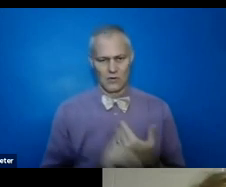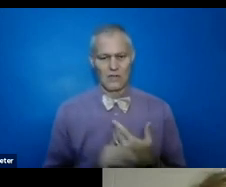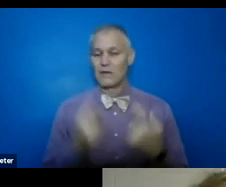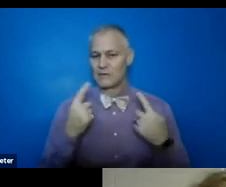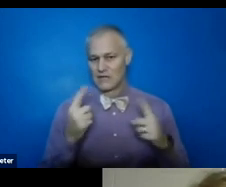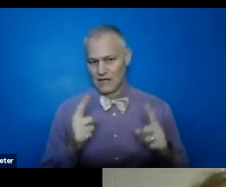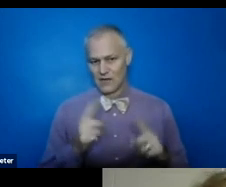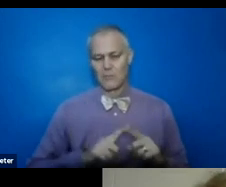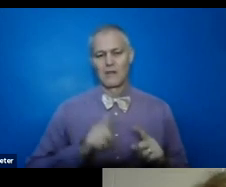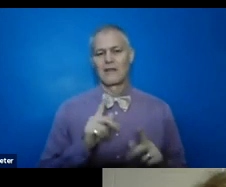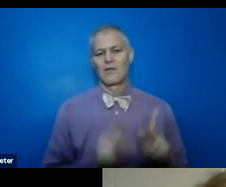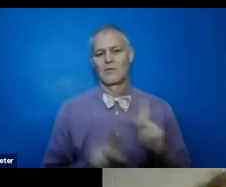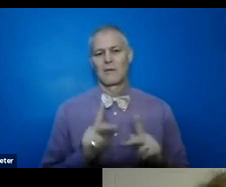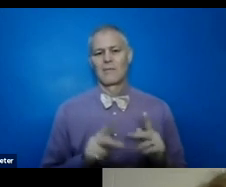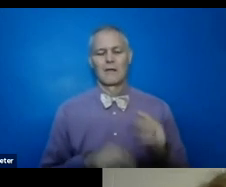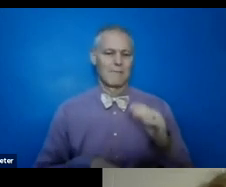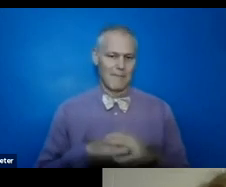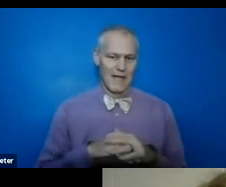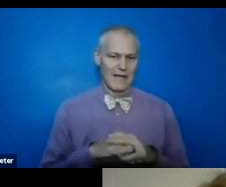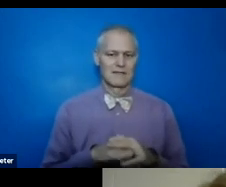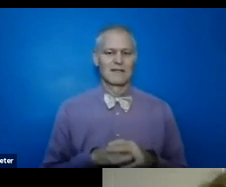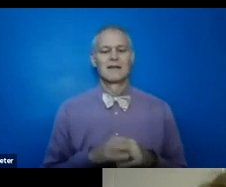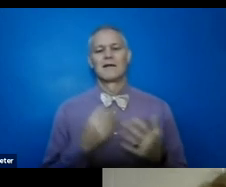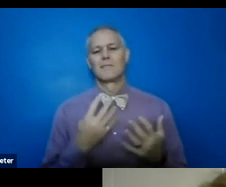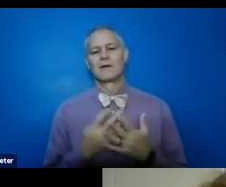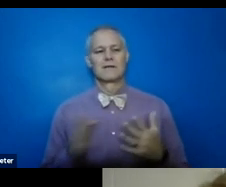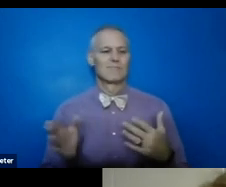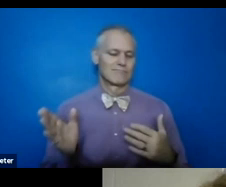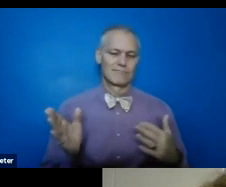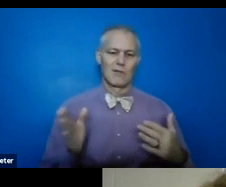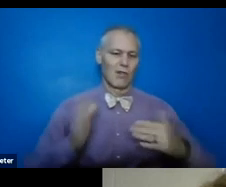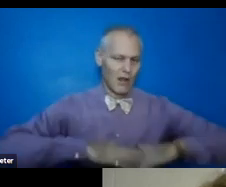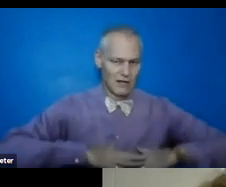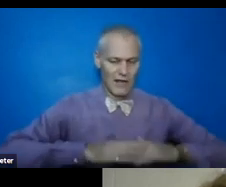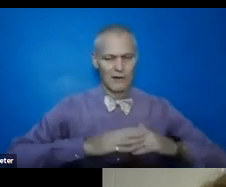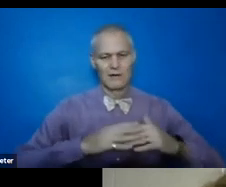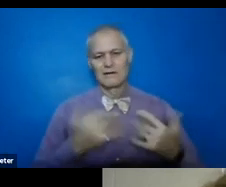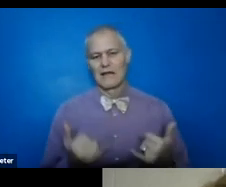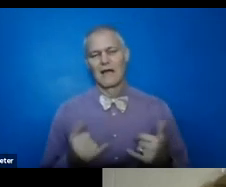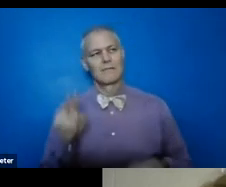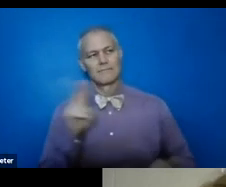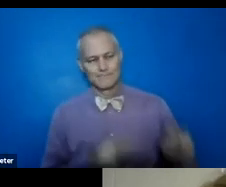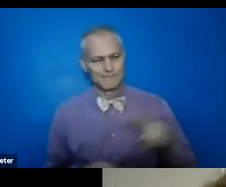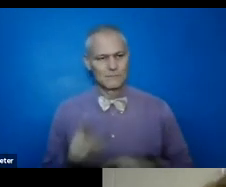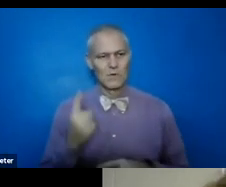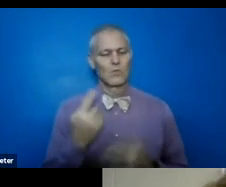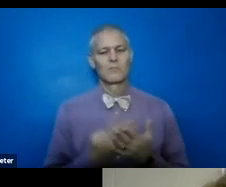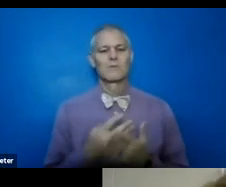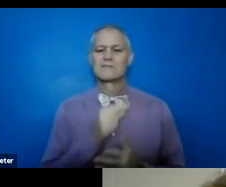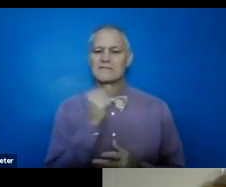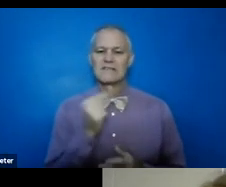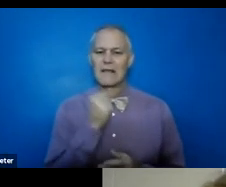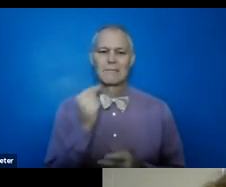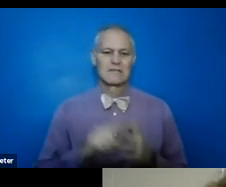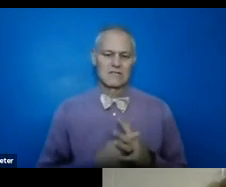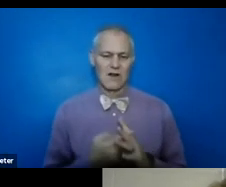then these individuals eventually maxed out, prison got locked down and stuff like that. So now I'm looking at one of the prison chaplains just started back